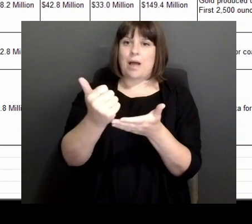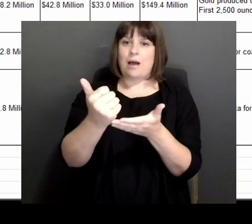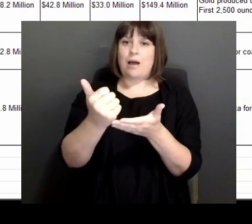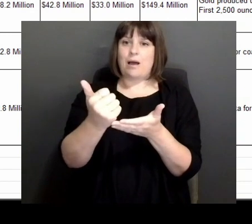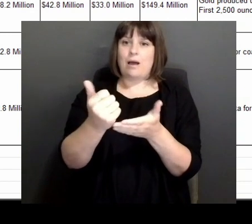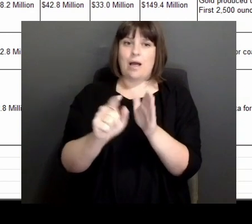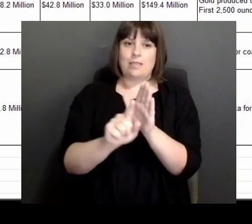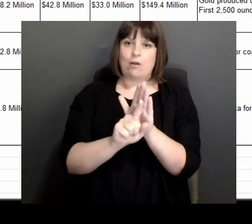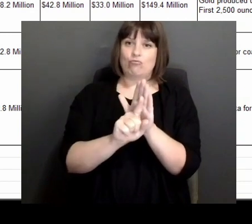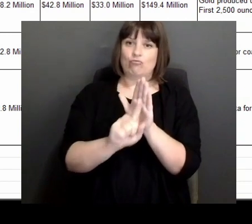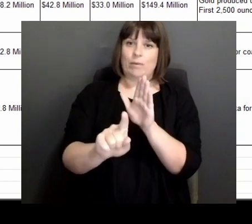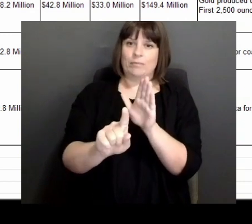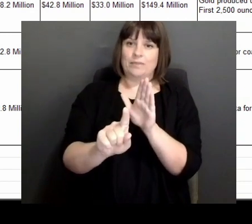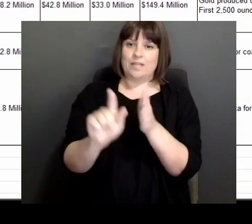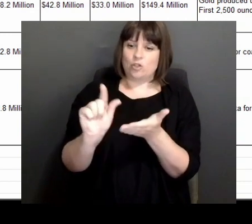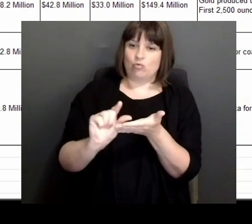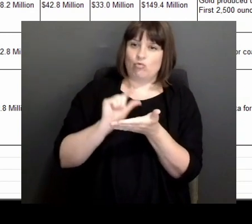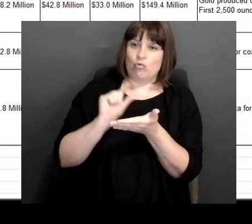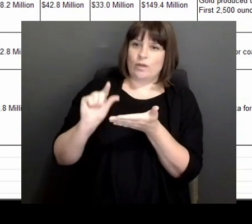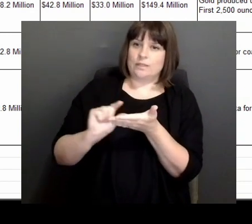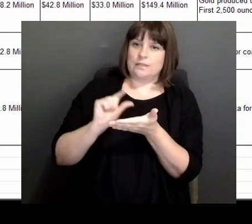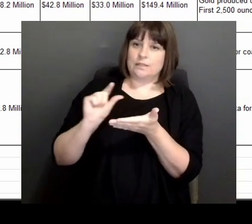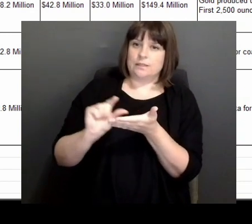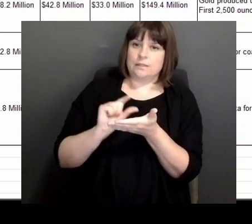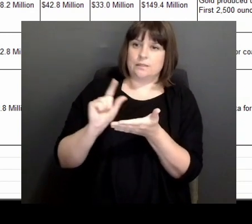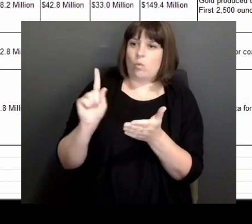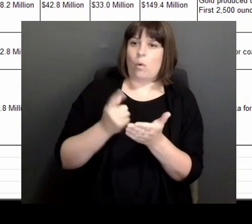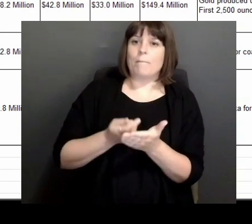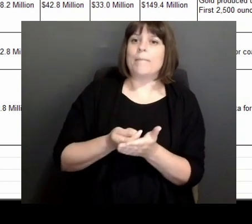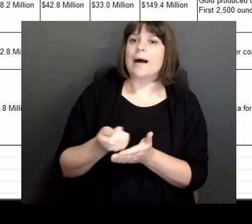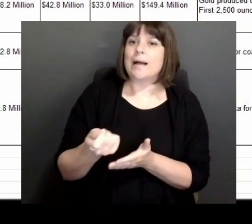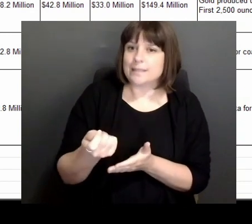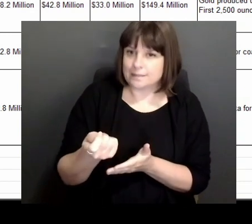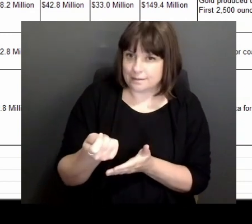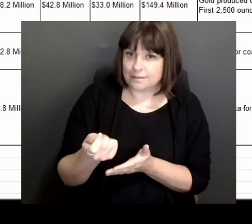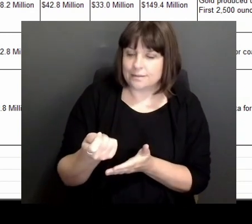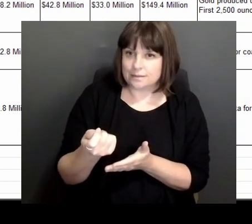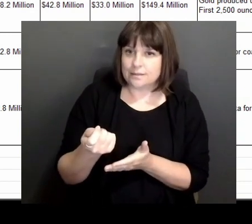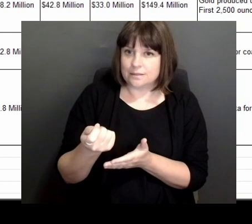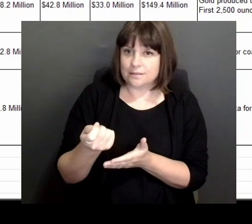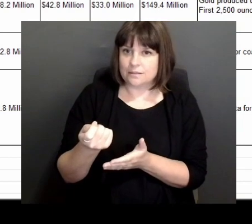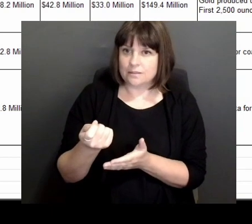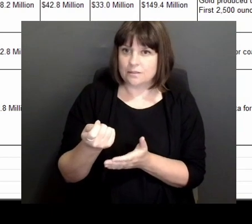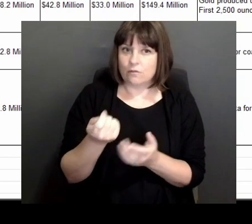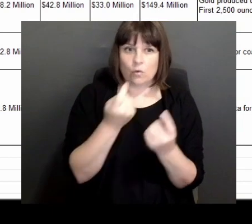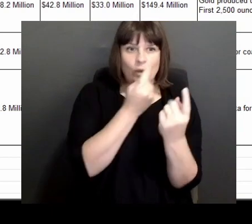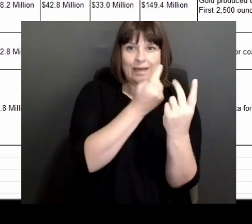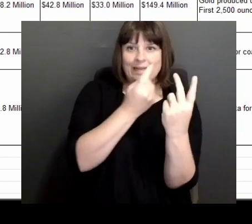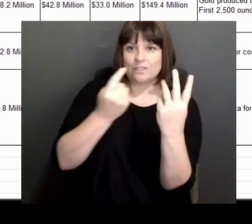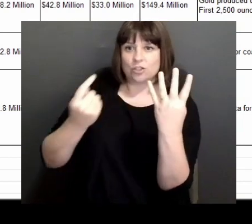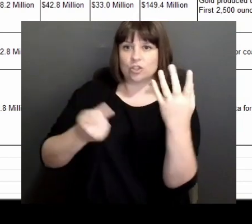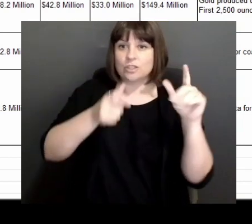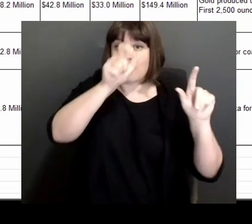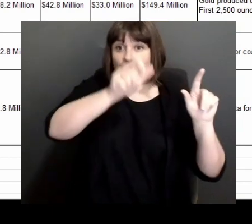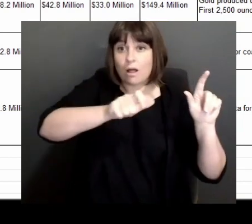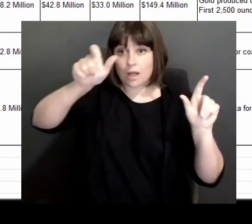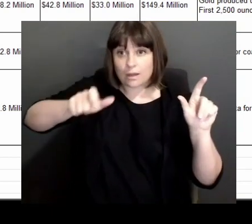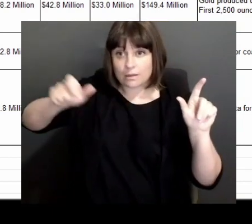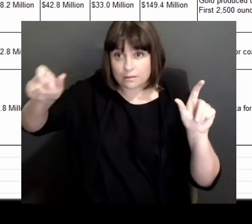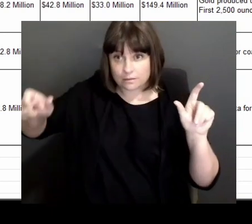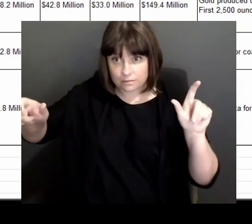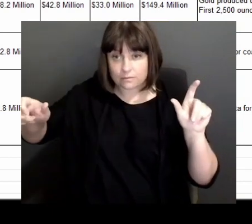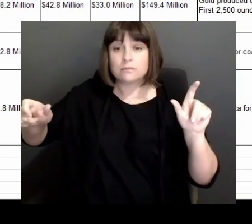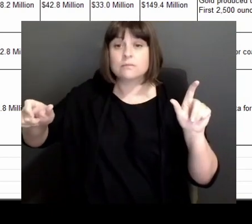royalty paid for the various line entries,